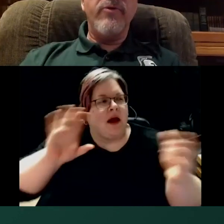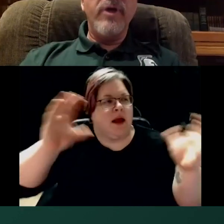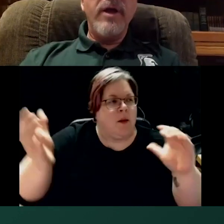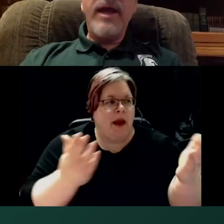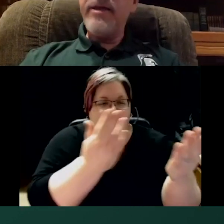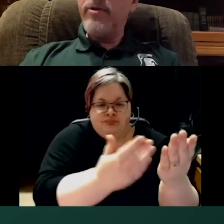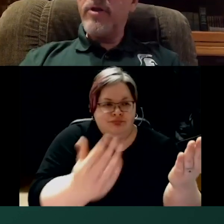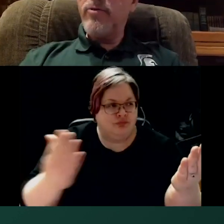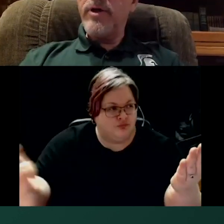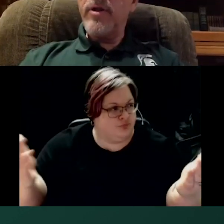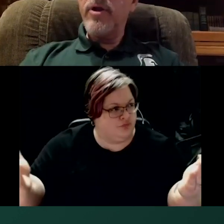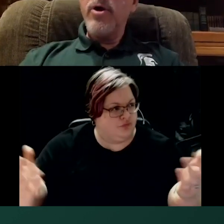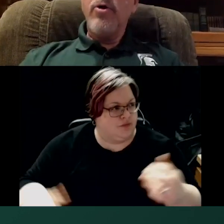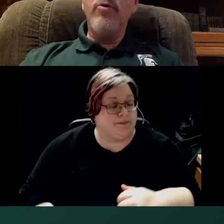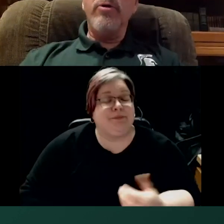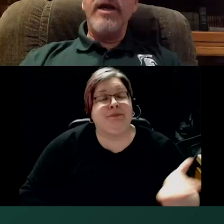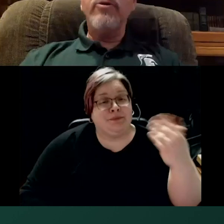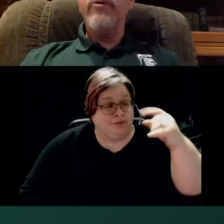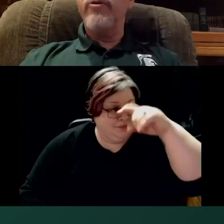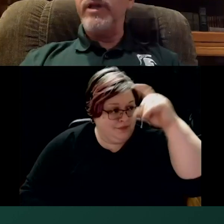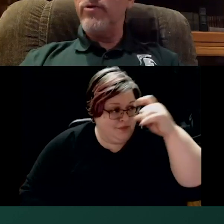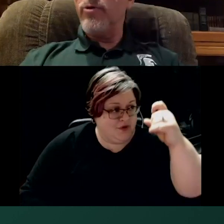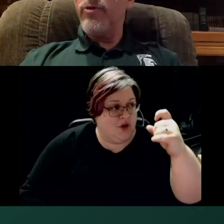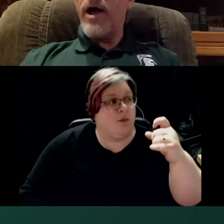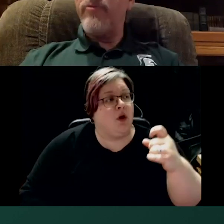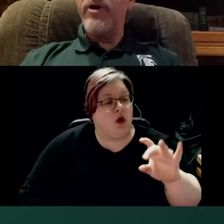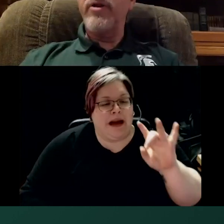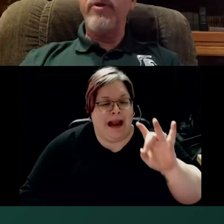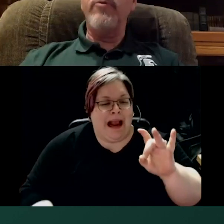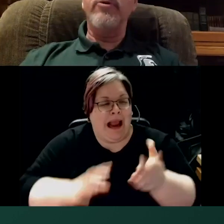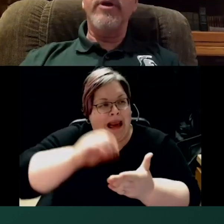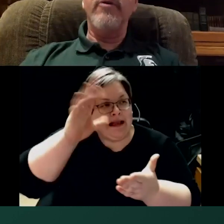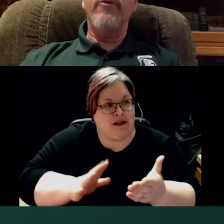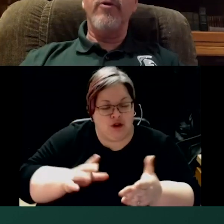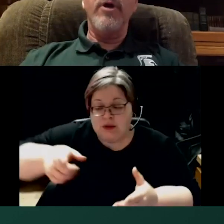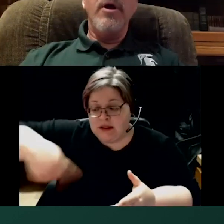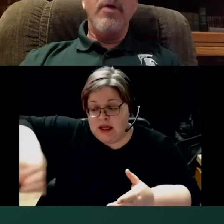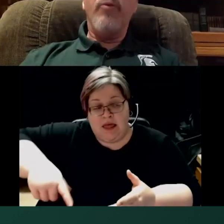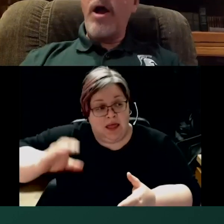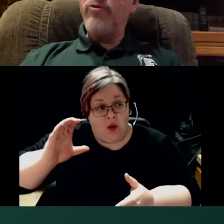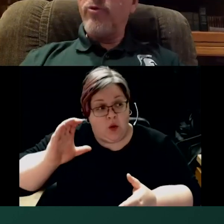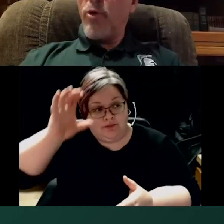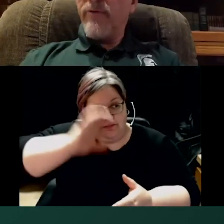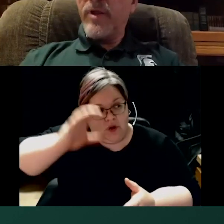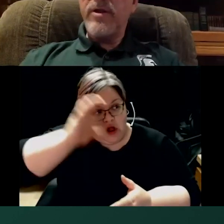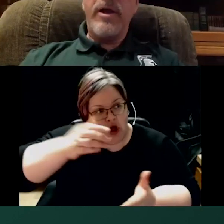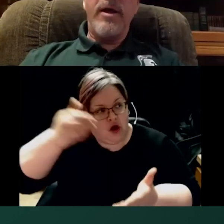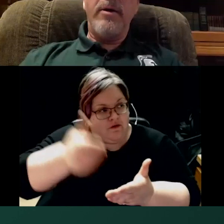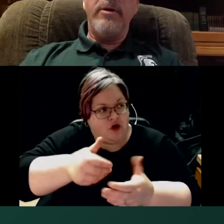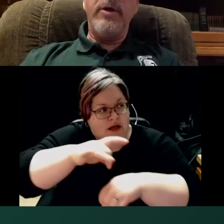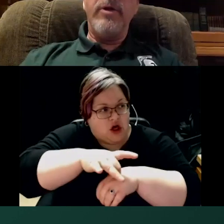group of 8 students who were not looking for near Earth objects. They were looking for brown